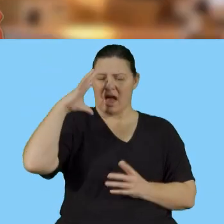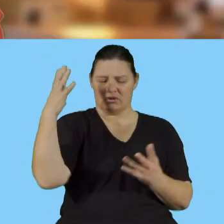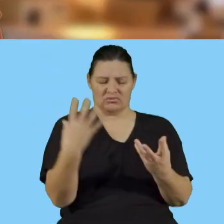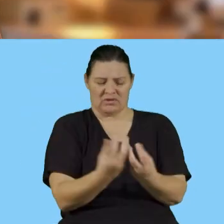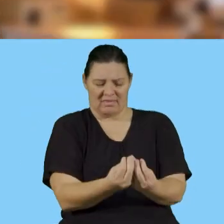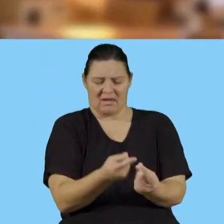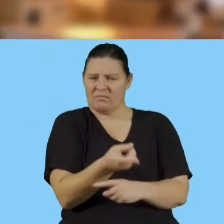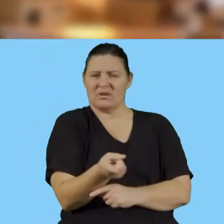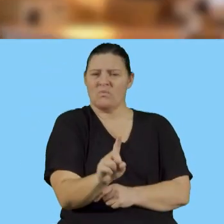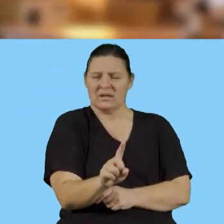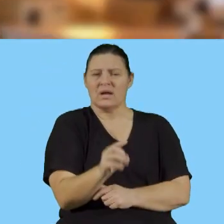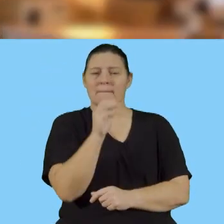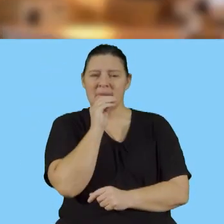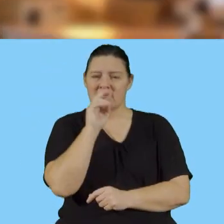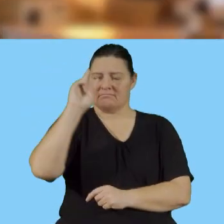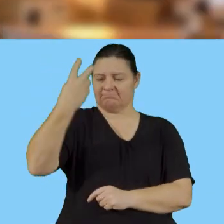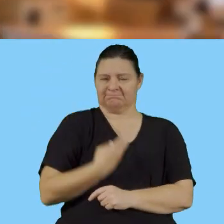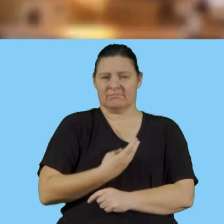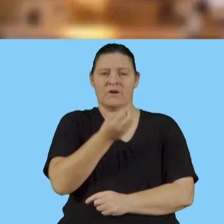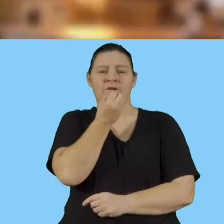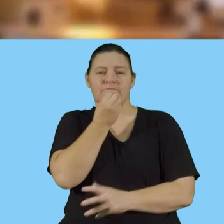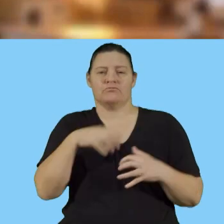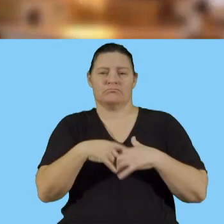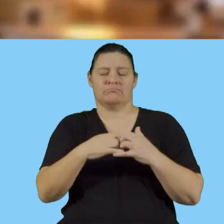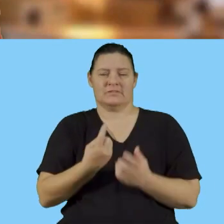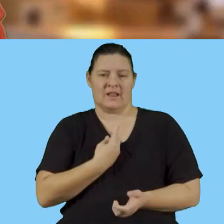together in order for the plant to make its own food.